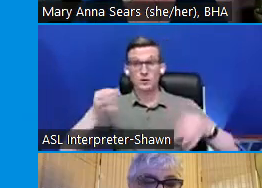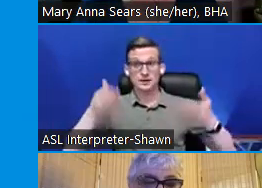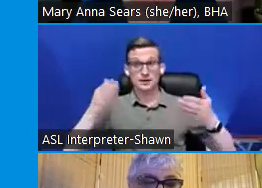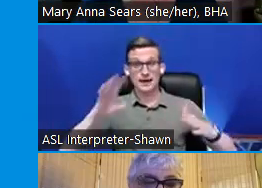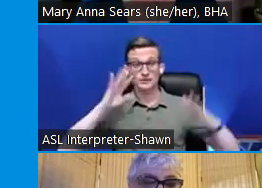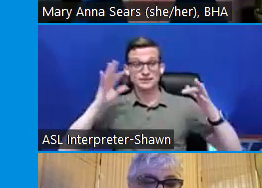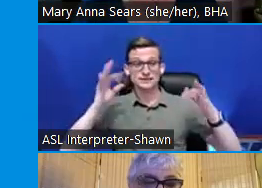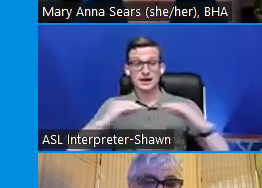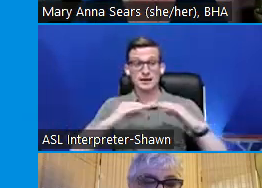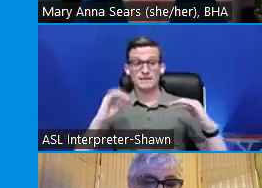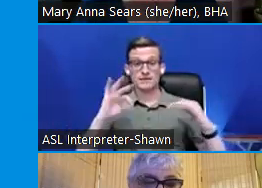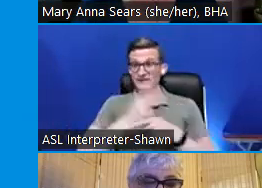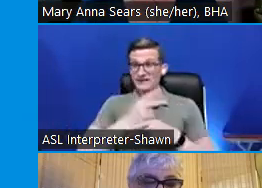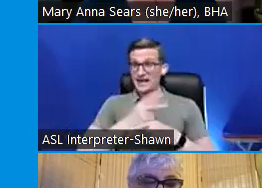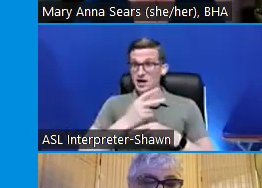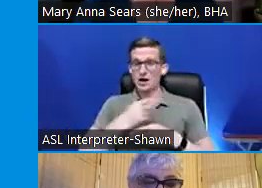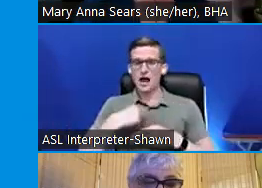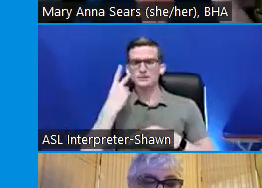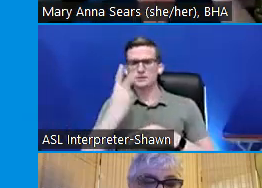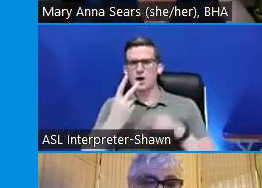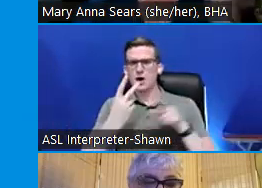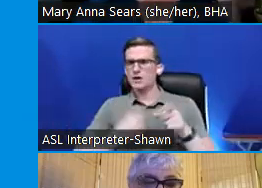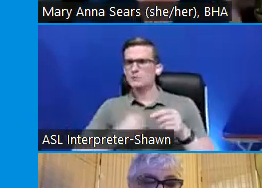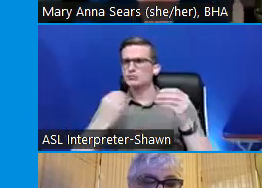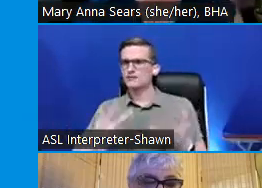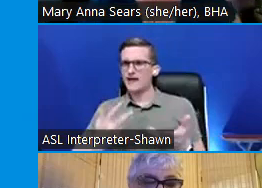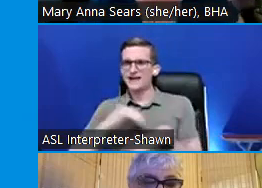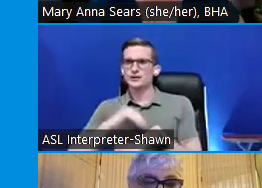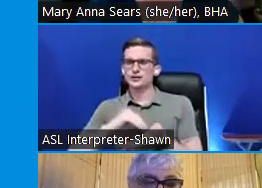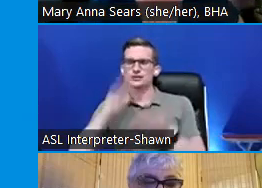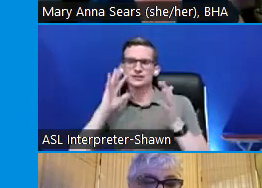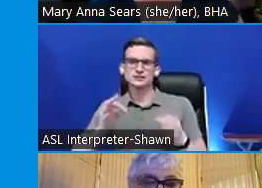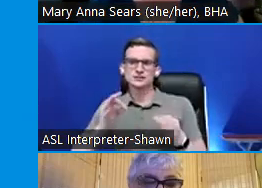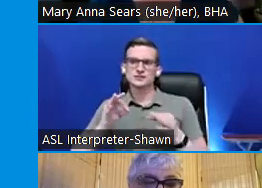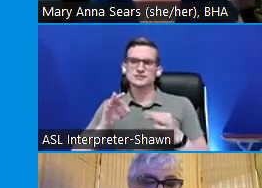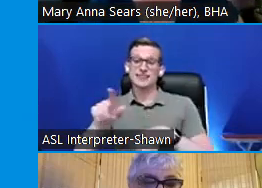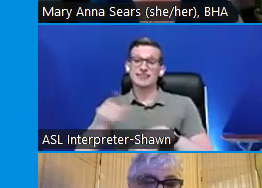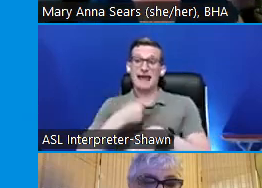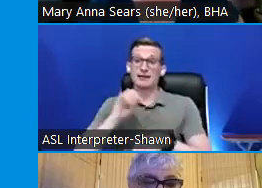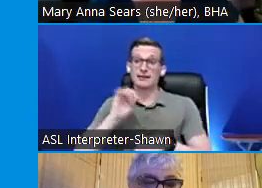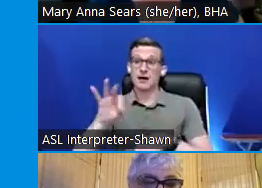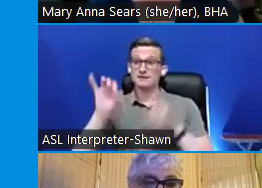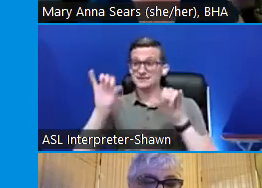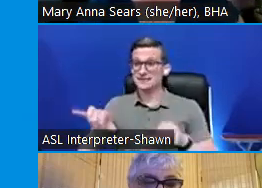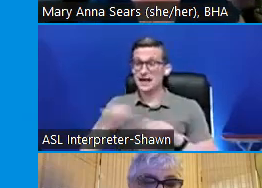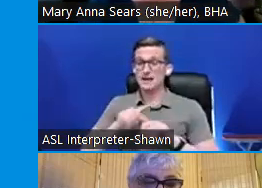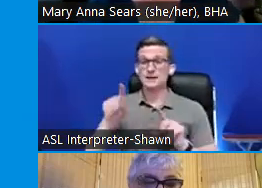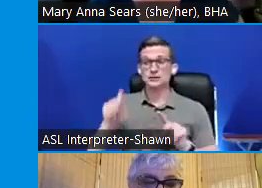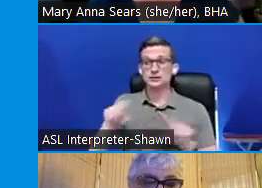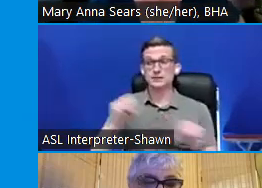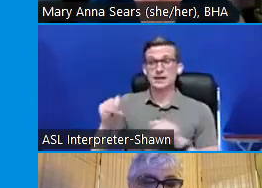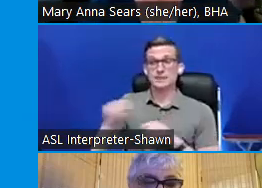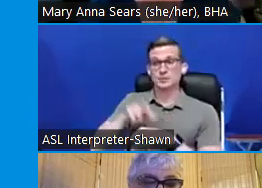will determine length of stay, but should they be able to refer to residential without an assessment? So that's specifically talking about